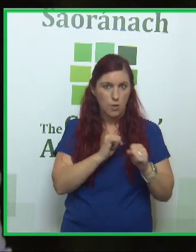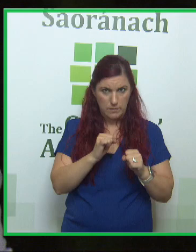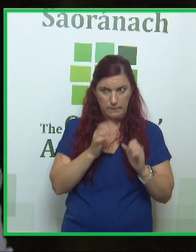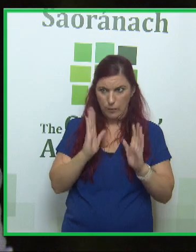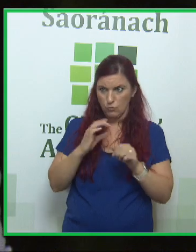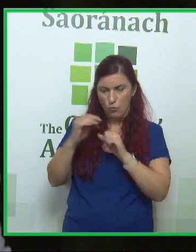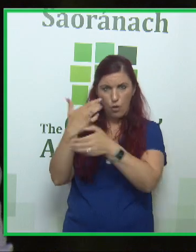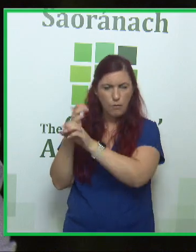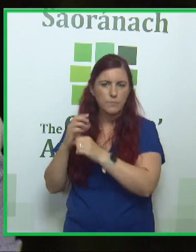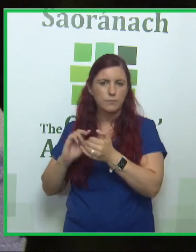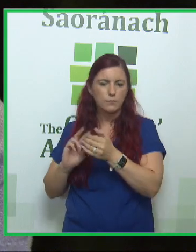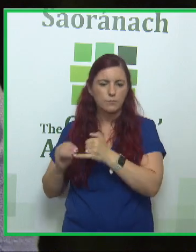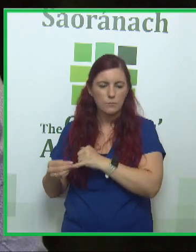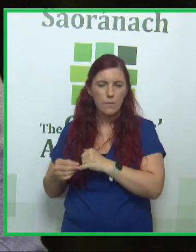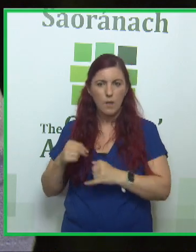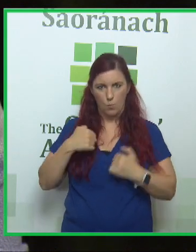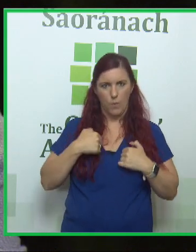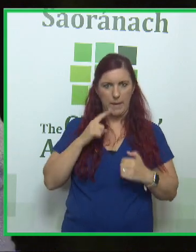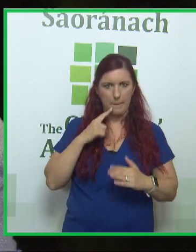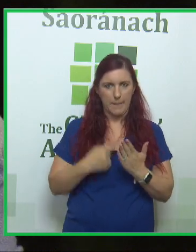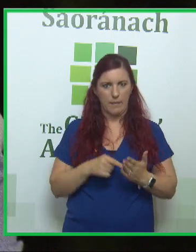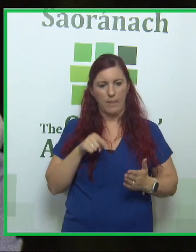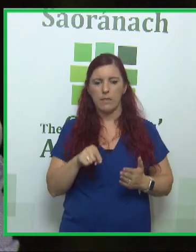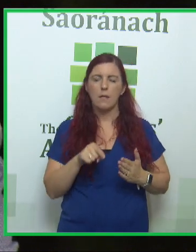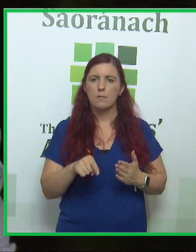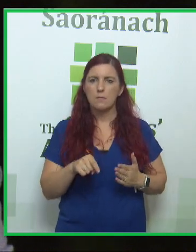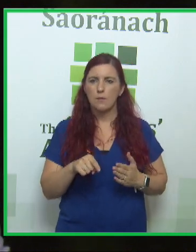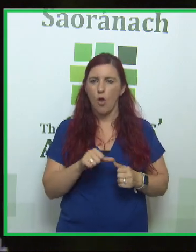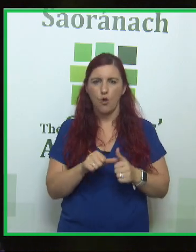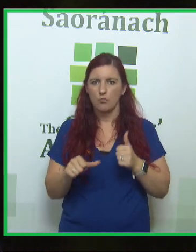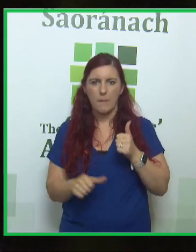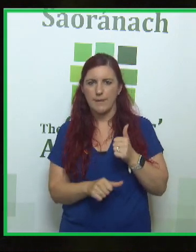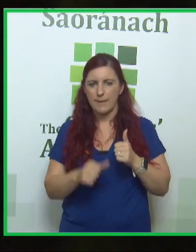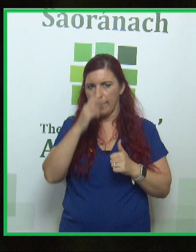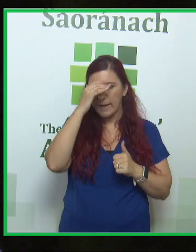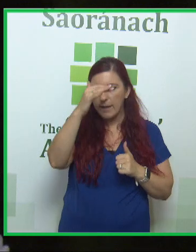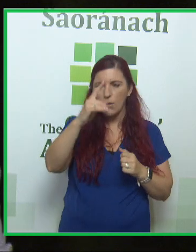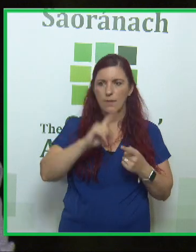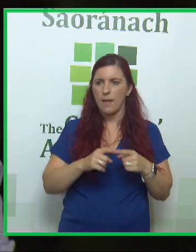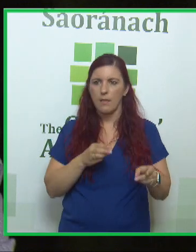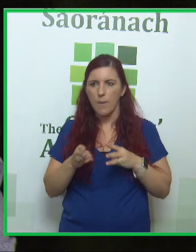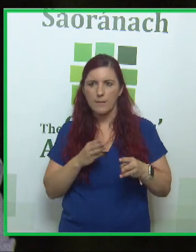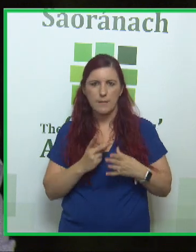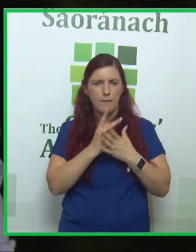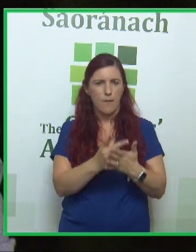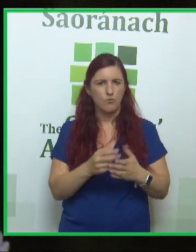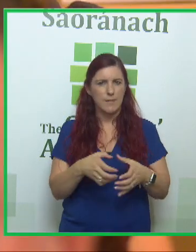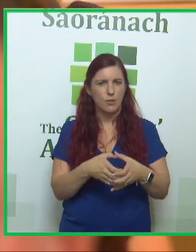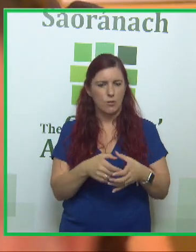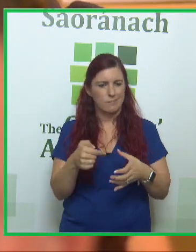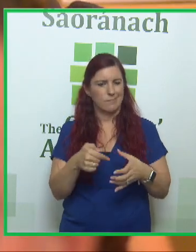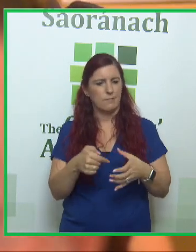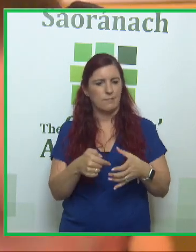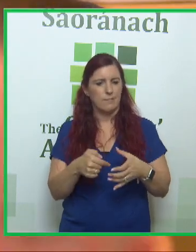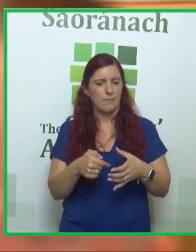jurisdictions. NVDAS believe that this fundamentally undermines the ethos and the practice of the voluntary sector.